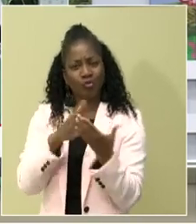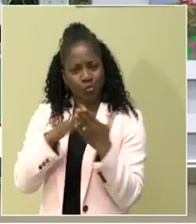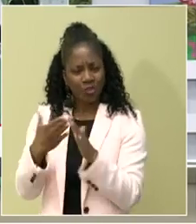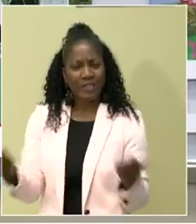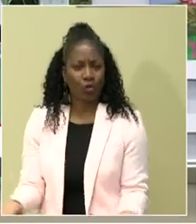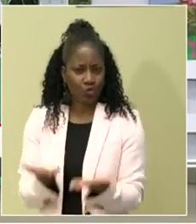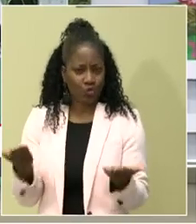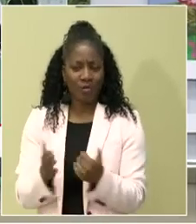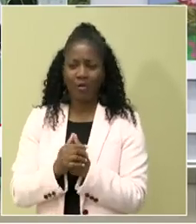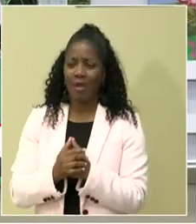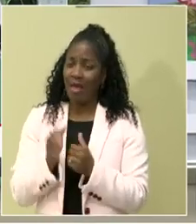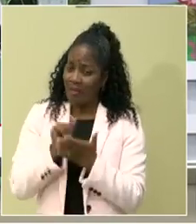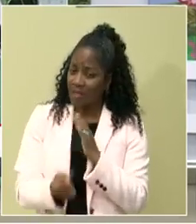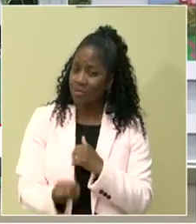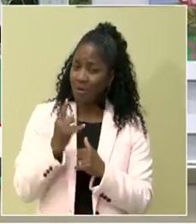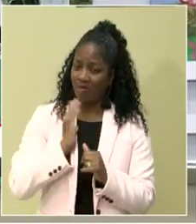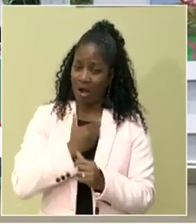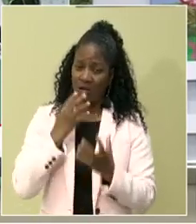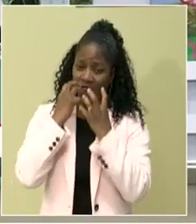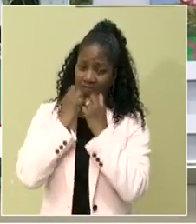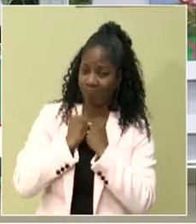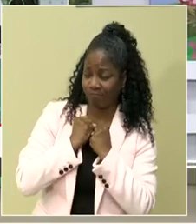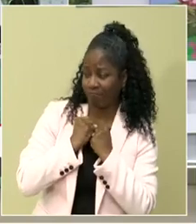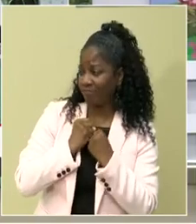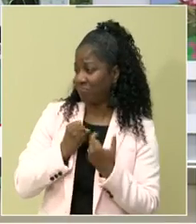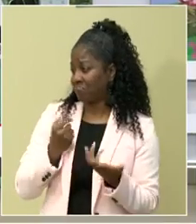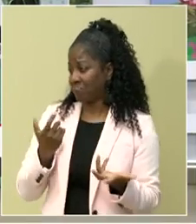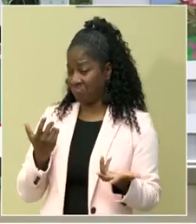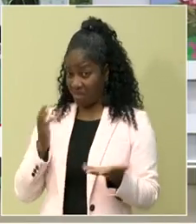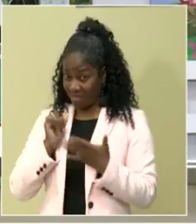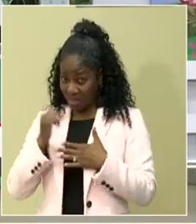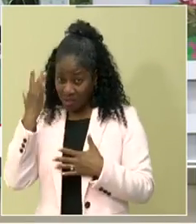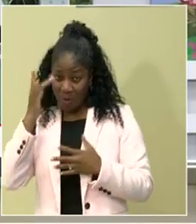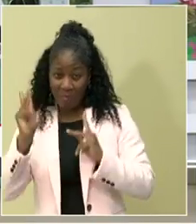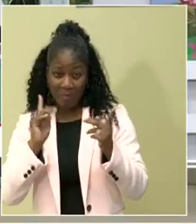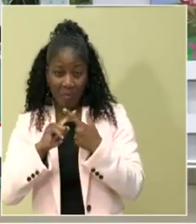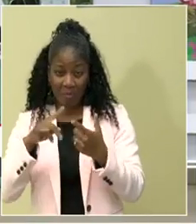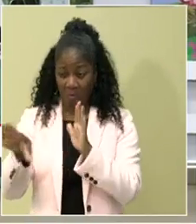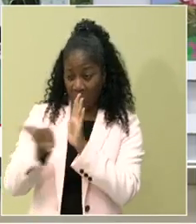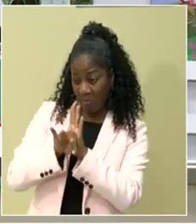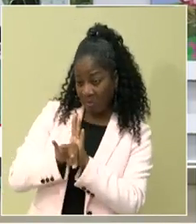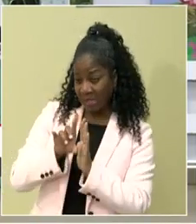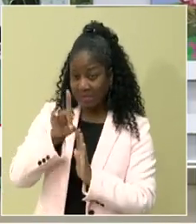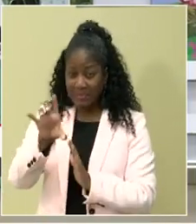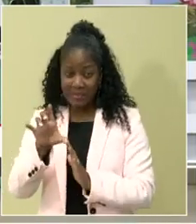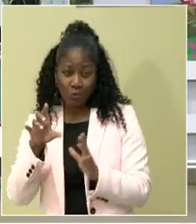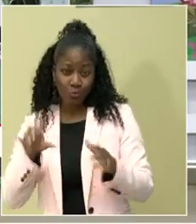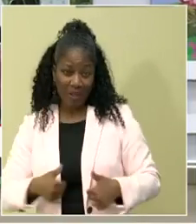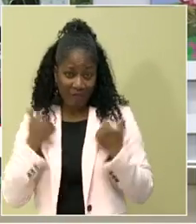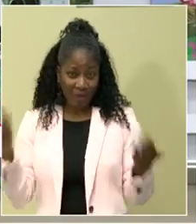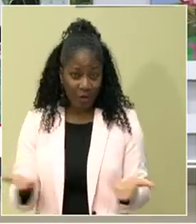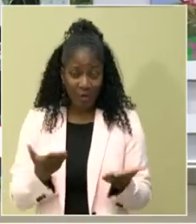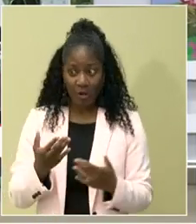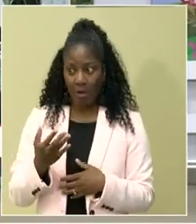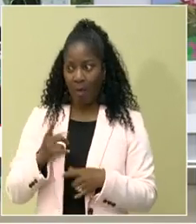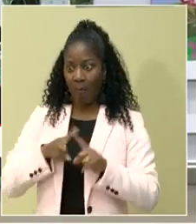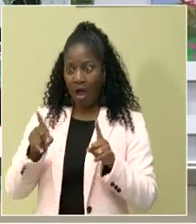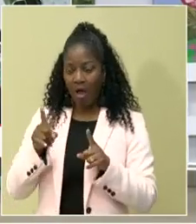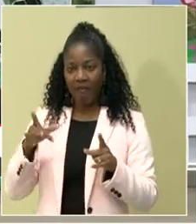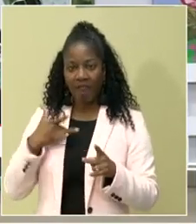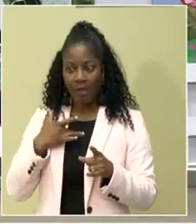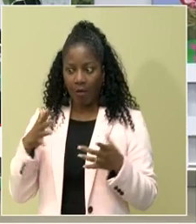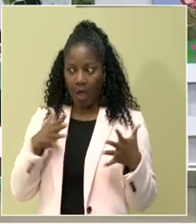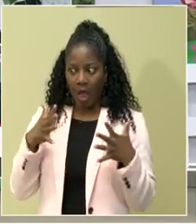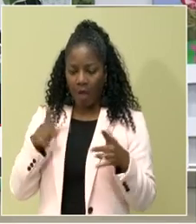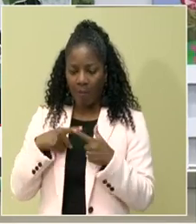of our values. And I think that's why people want to live here. And if they feel anxious about cost, that's why, because they don't want to